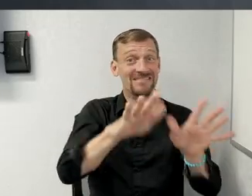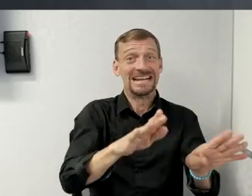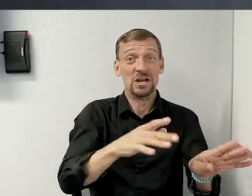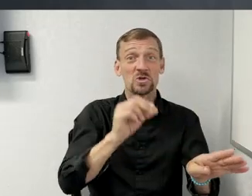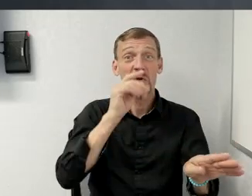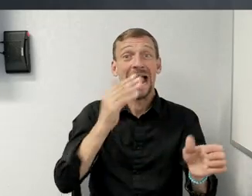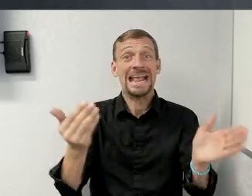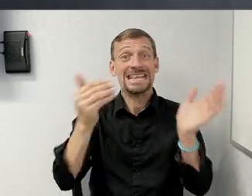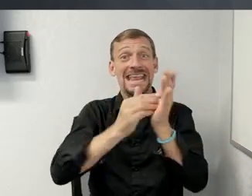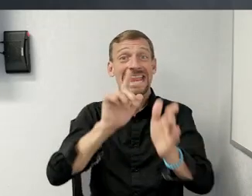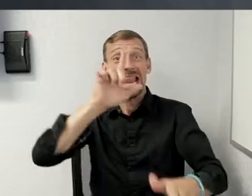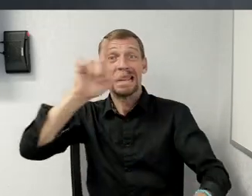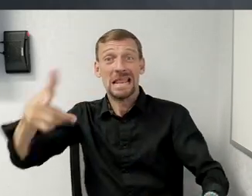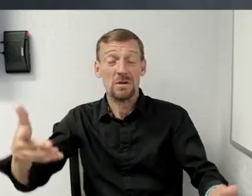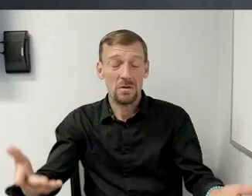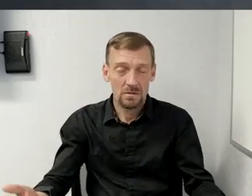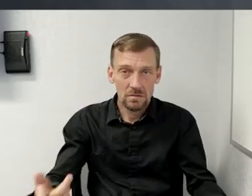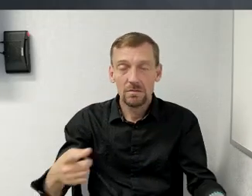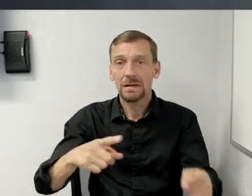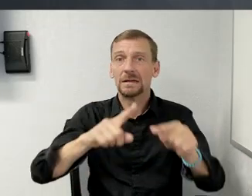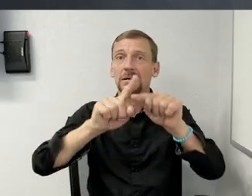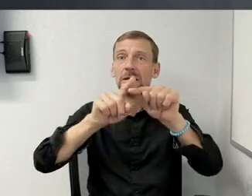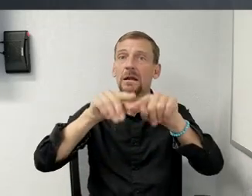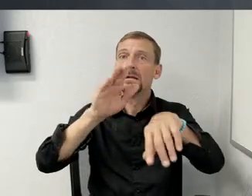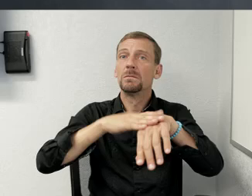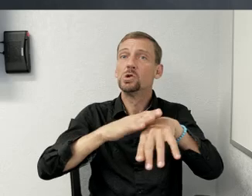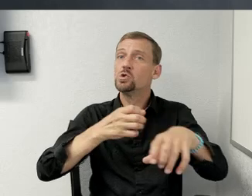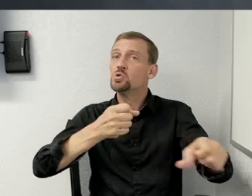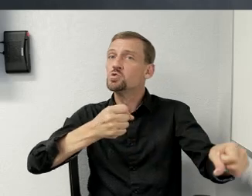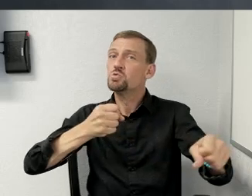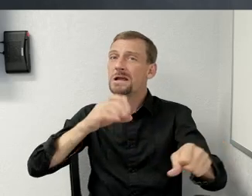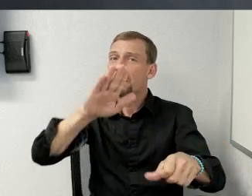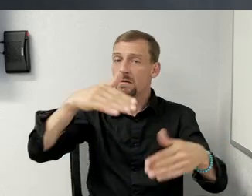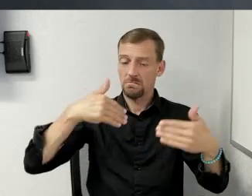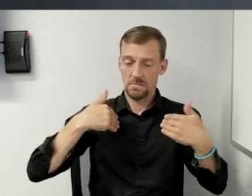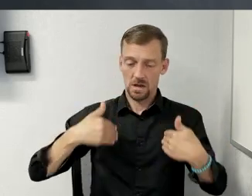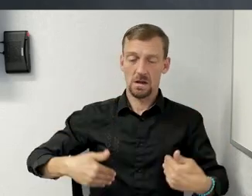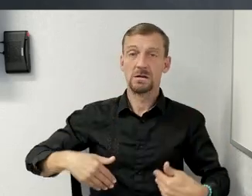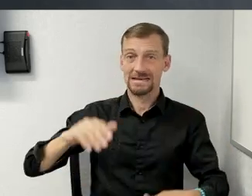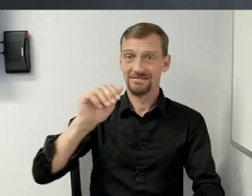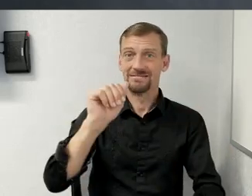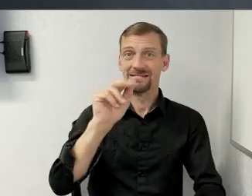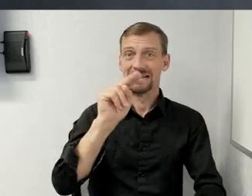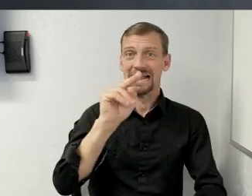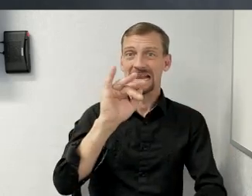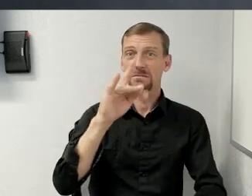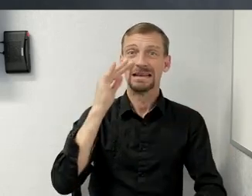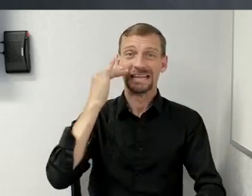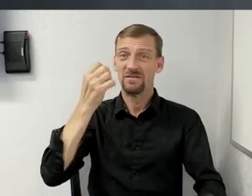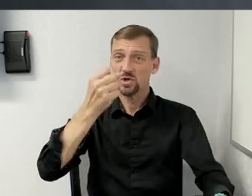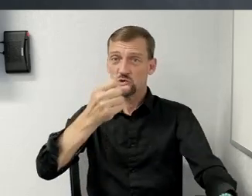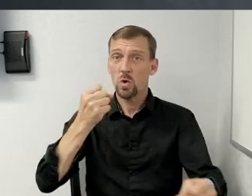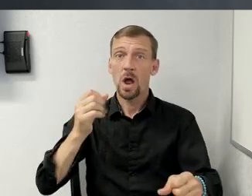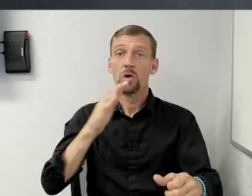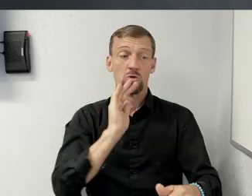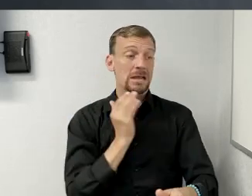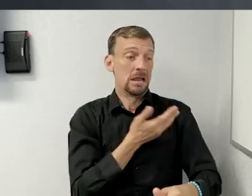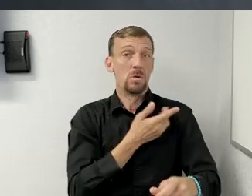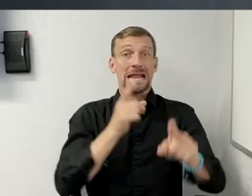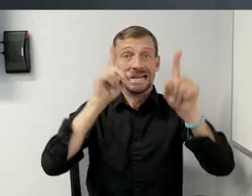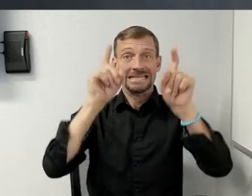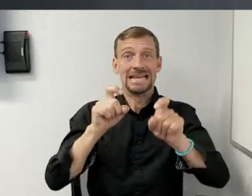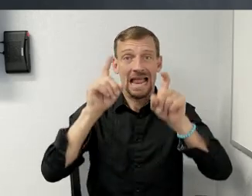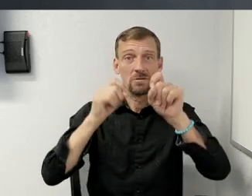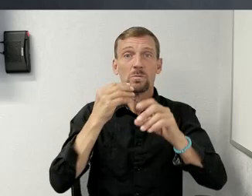depend on the strength of the antibodies in your body? And our test will actually give you a number. It quantifies